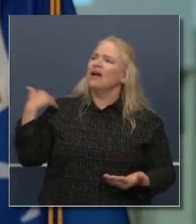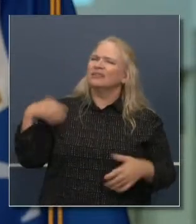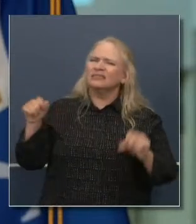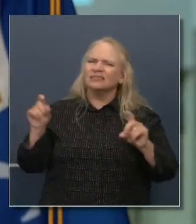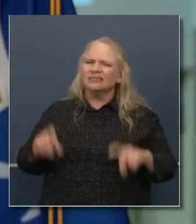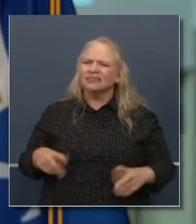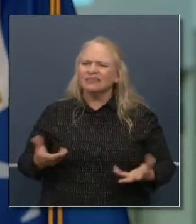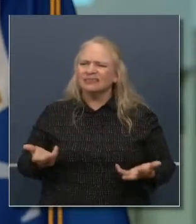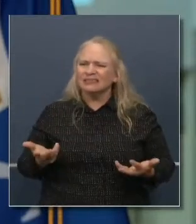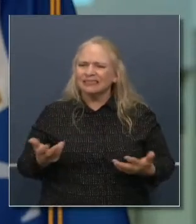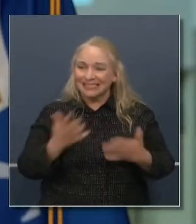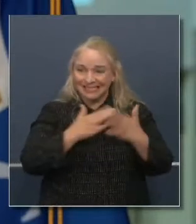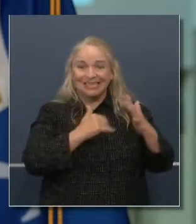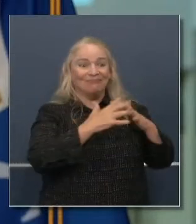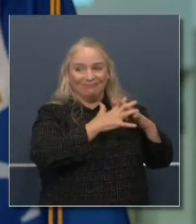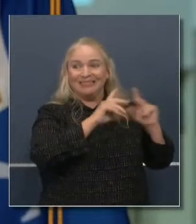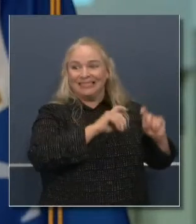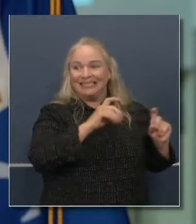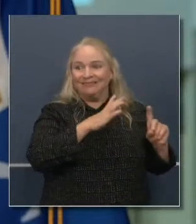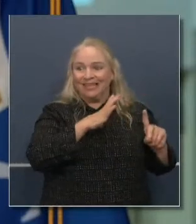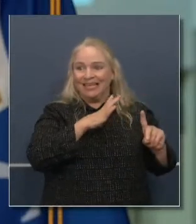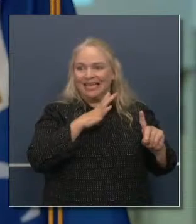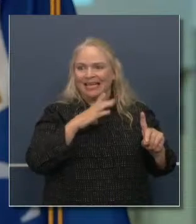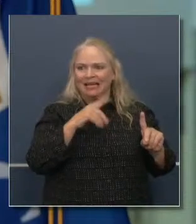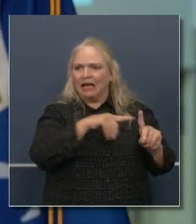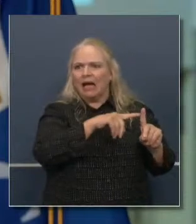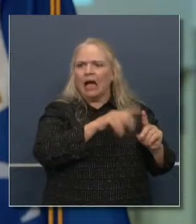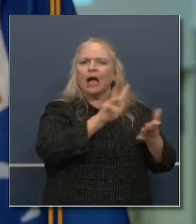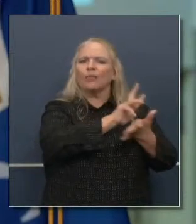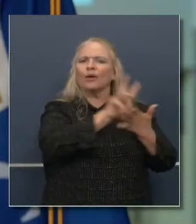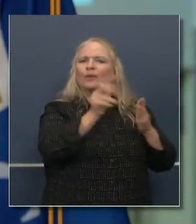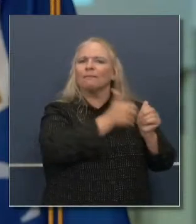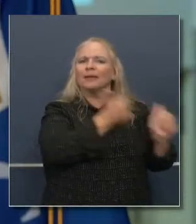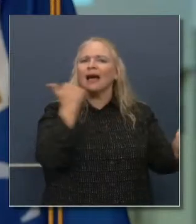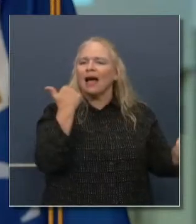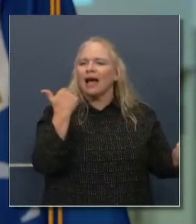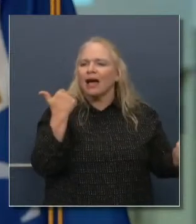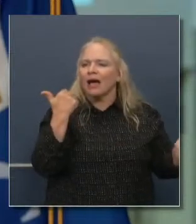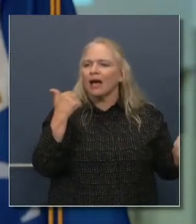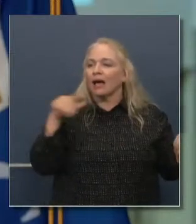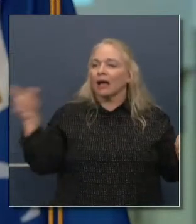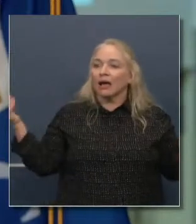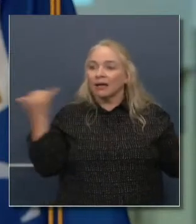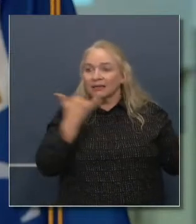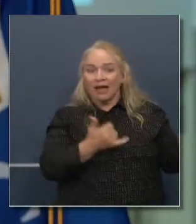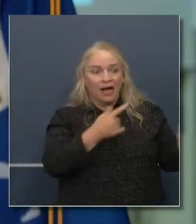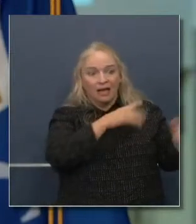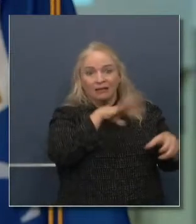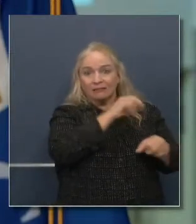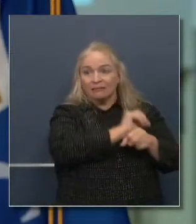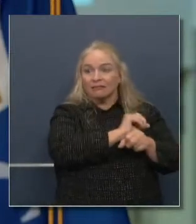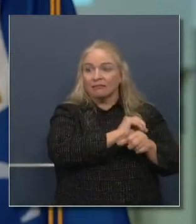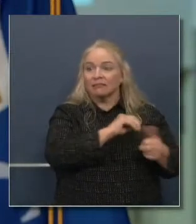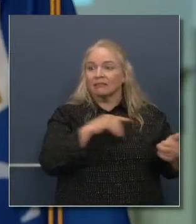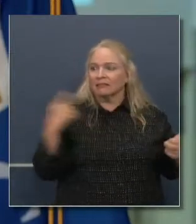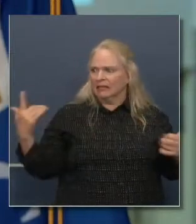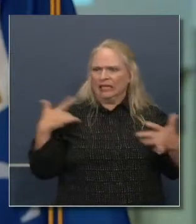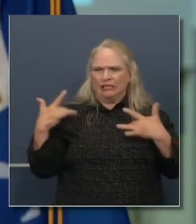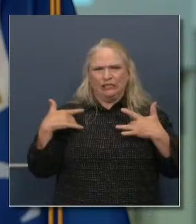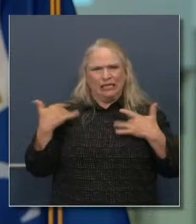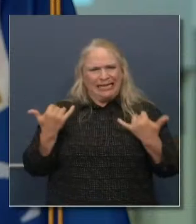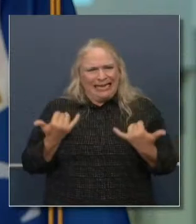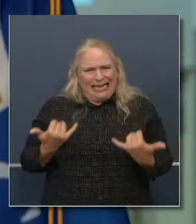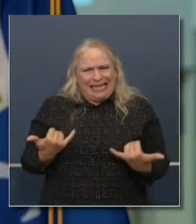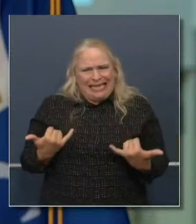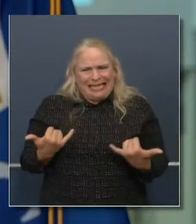basically expressed, a 3-week lag between finding out she had been exposed to someone who had been tested positive and